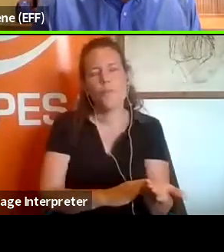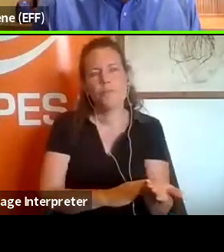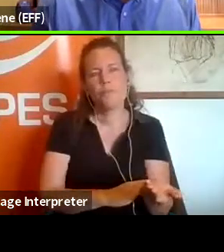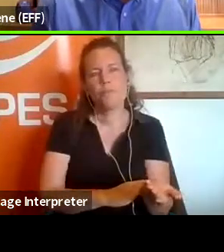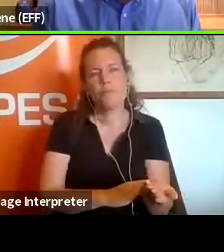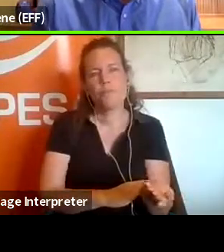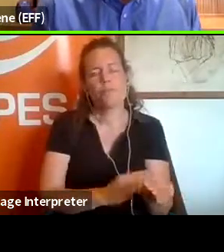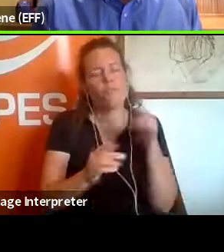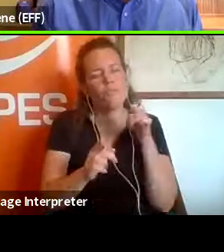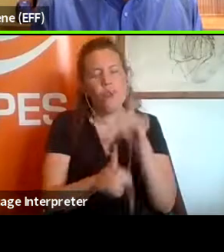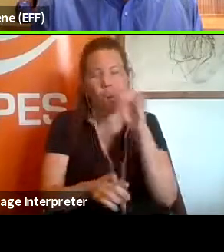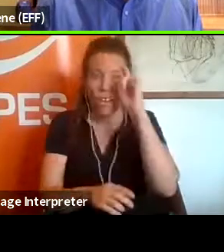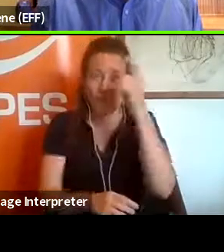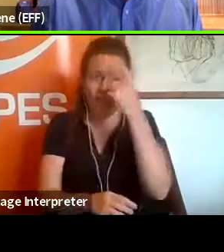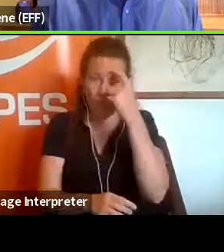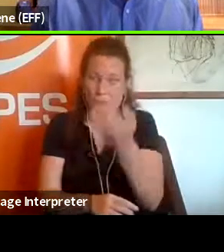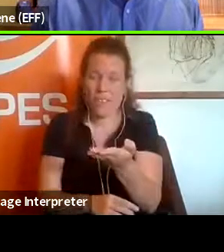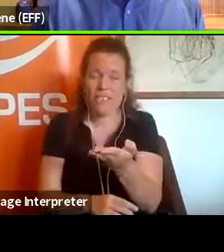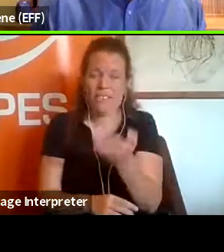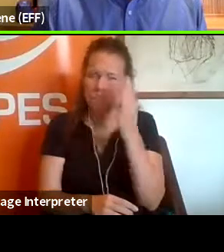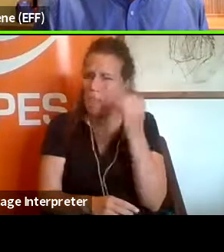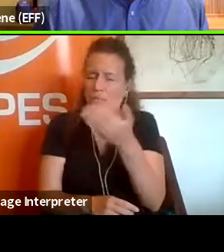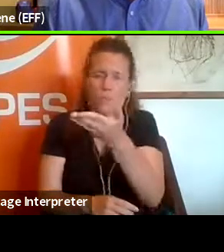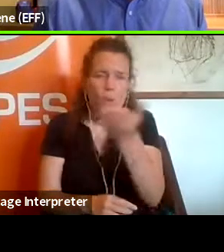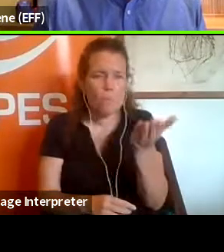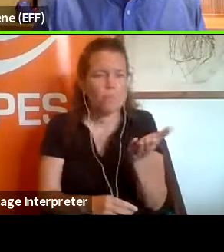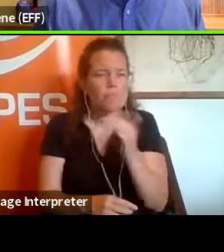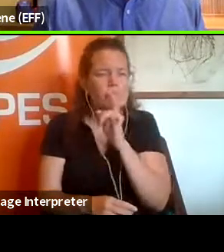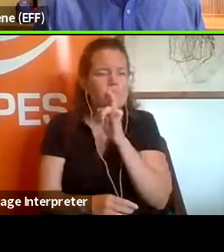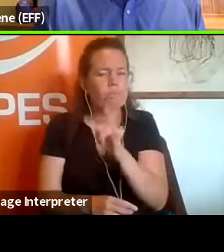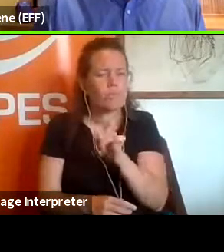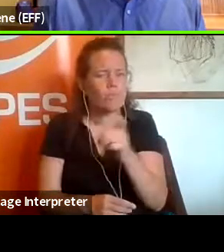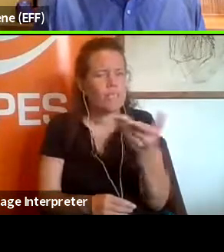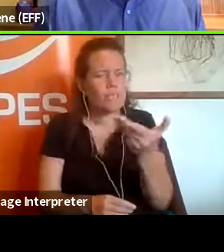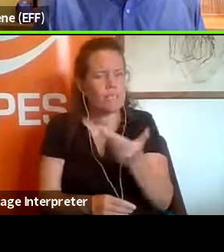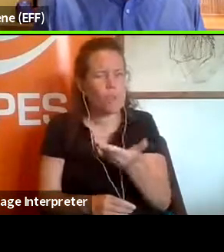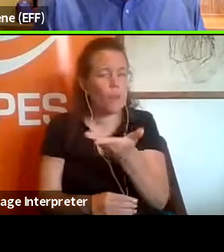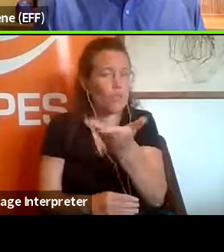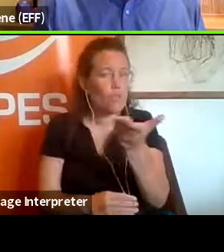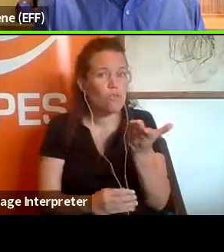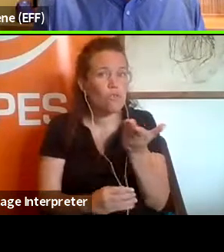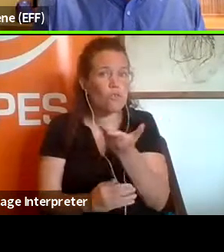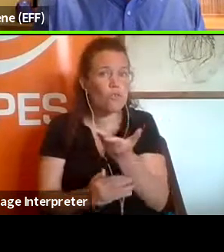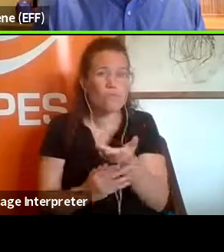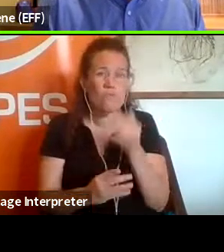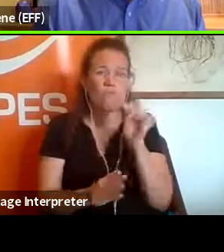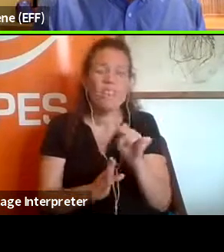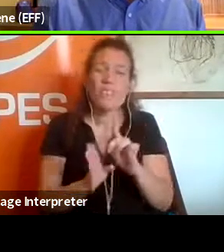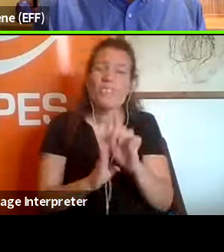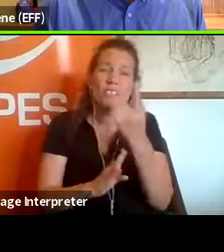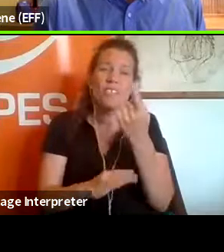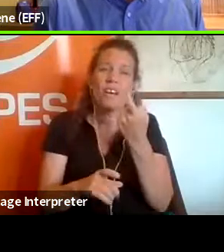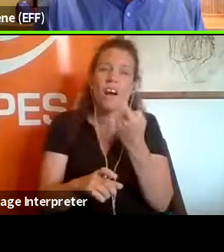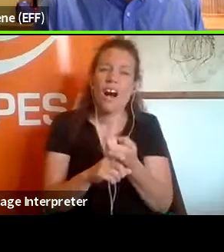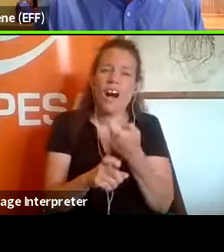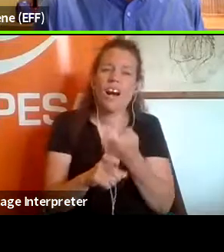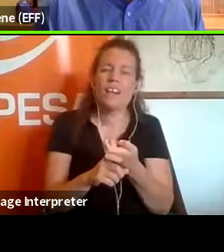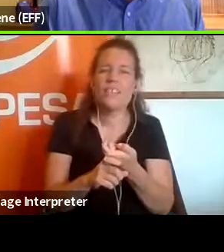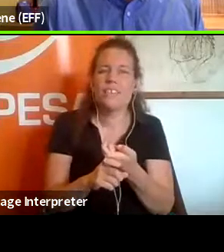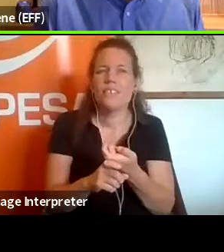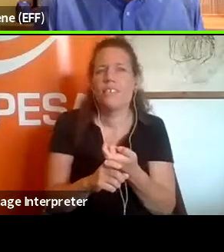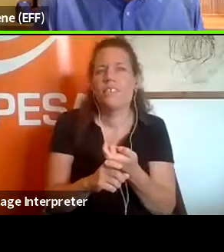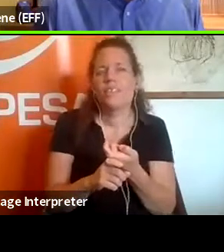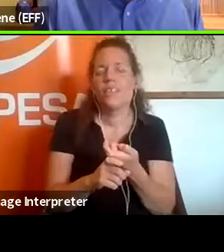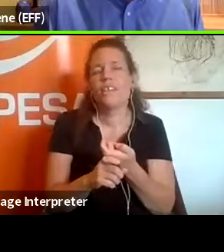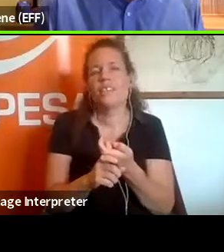on the governments. I don't know if anybody has any responses to it. I do think that's one of the difficult questions. I know that when Santa Clara Principles were first